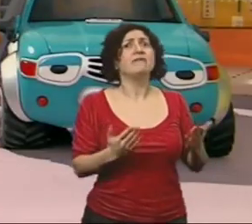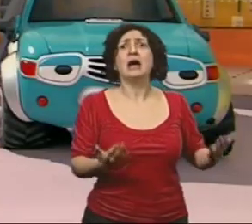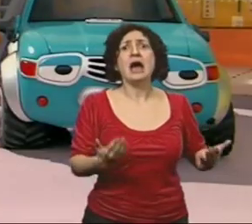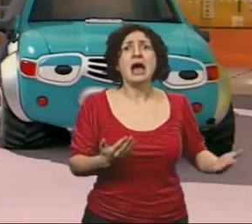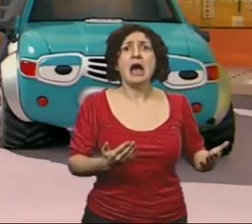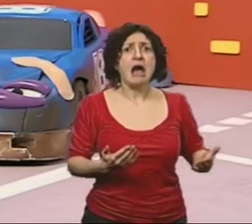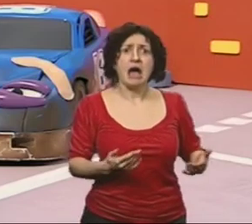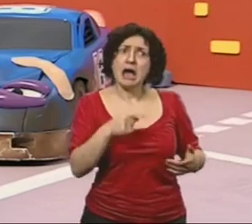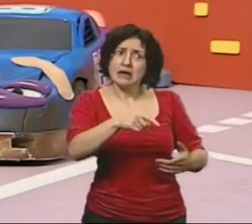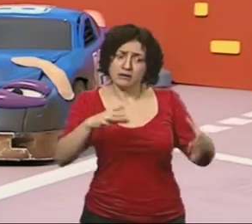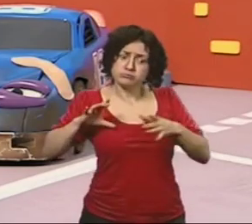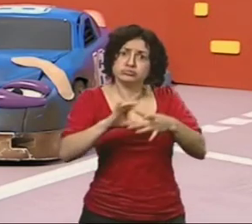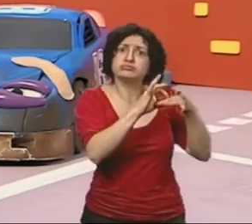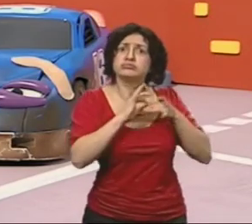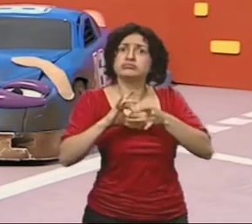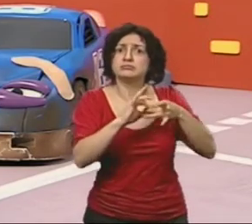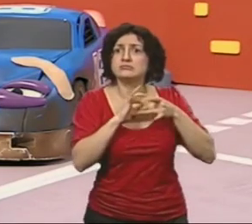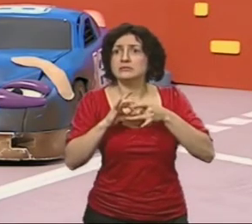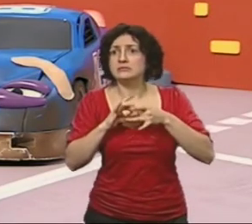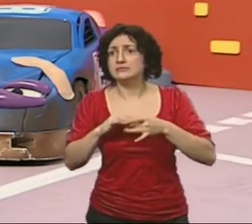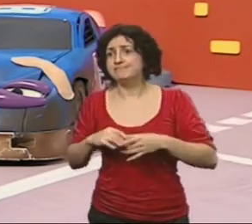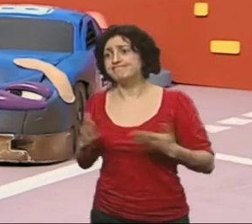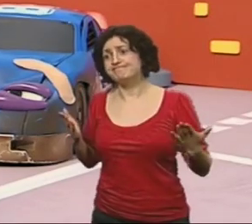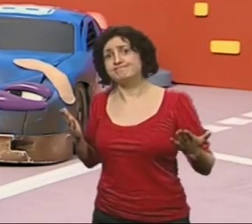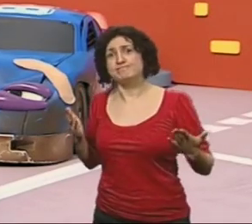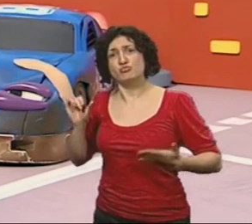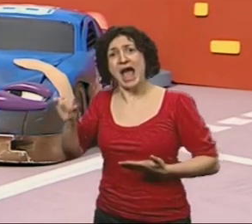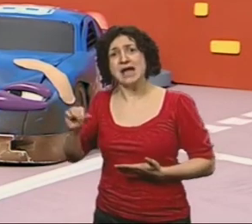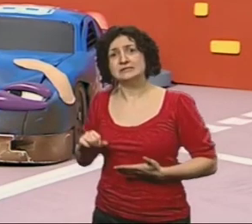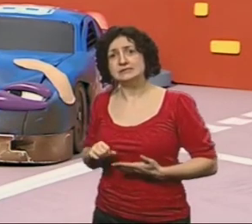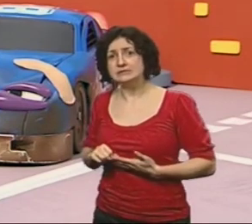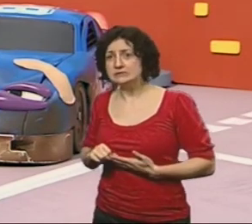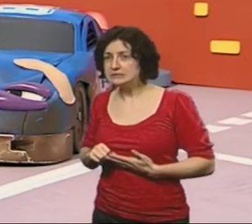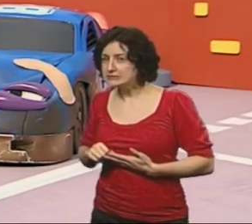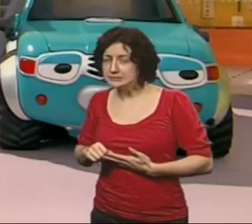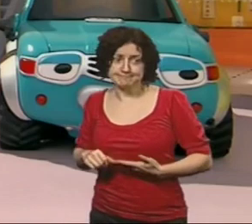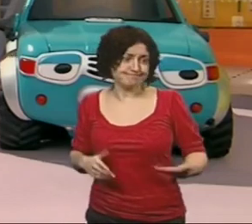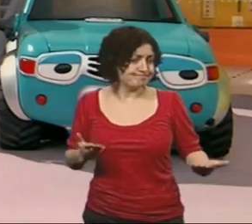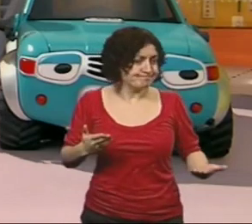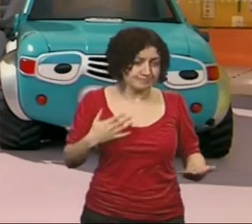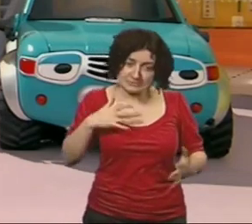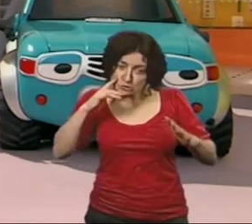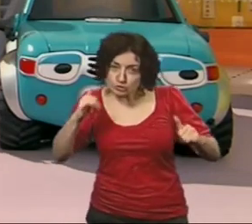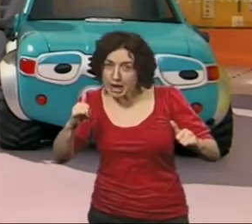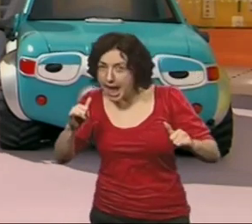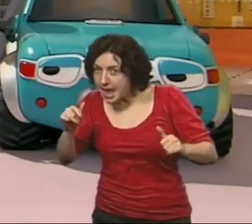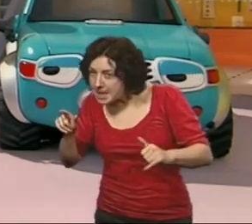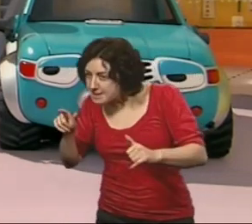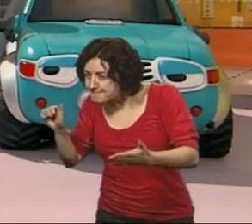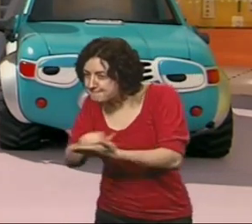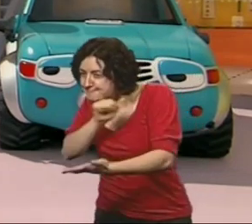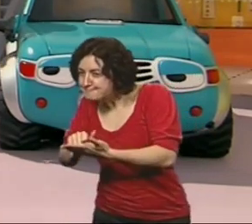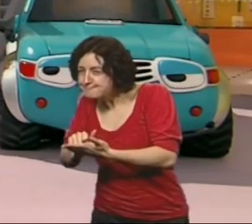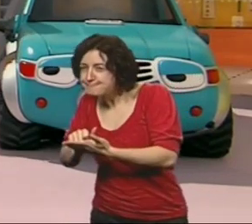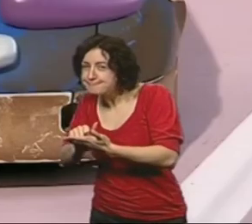of the race team. Rory's right. How about it if we all make sure that Tintop stays in tip-top condition? Yeah! Please, please,